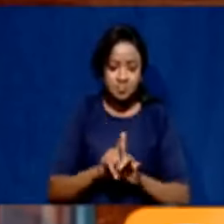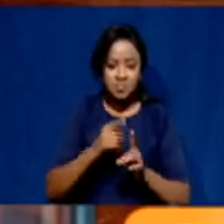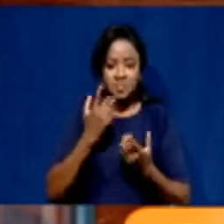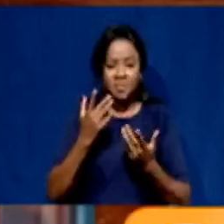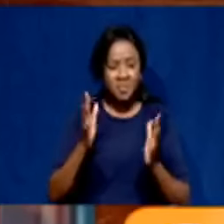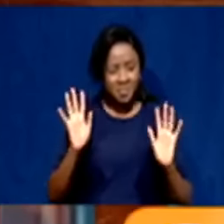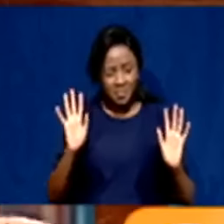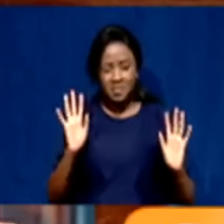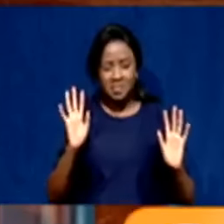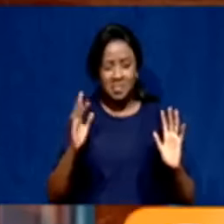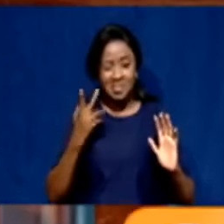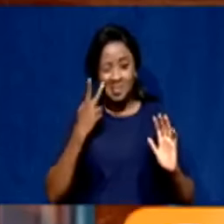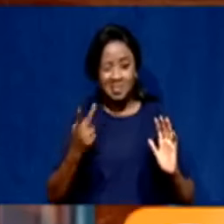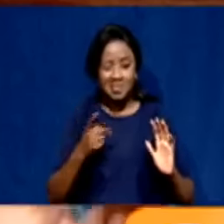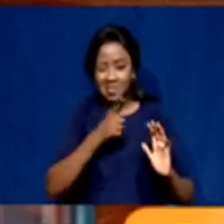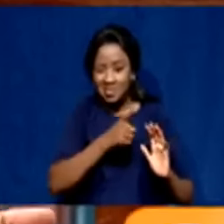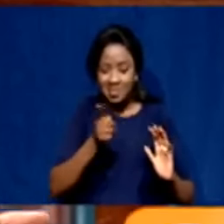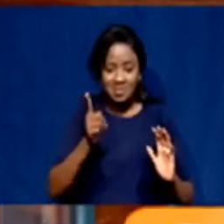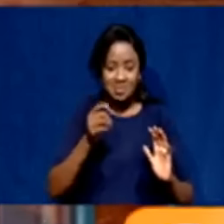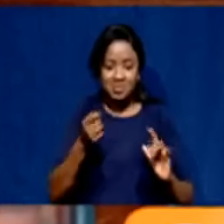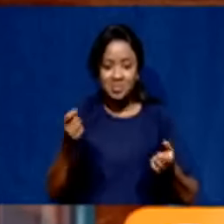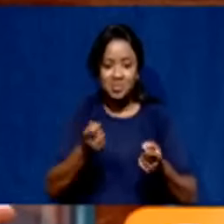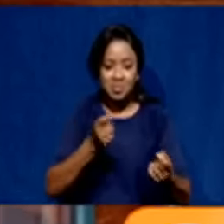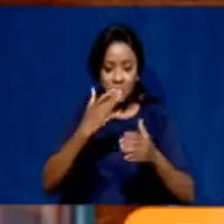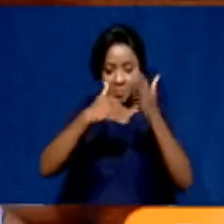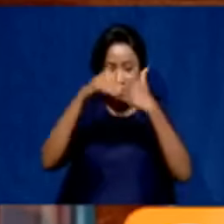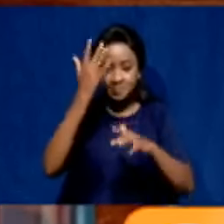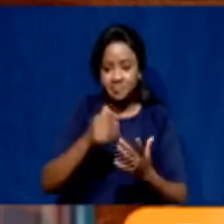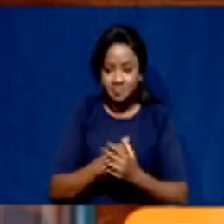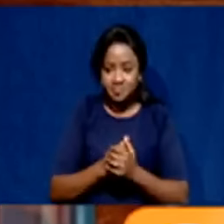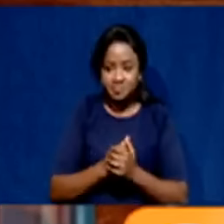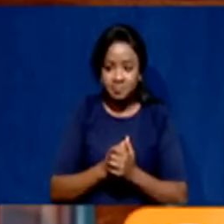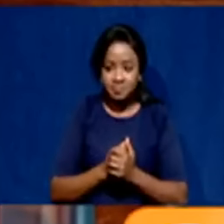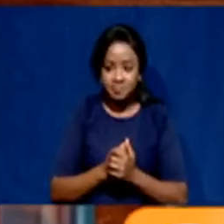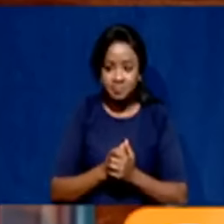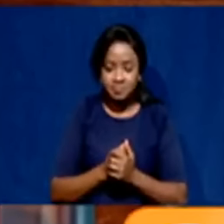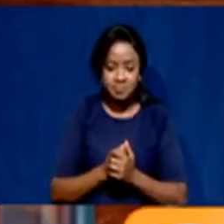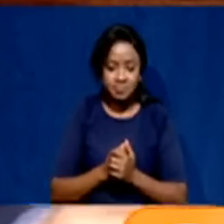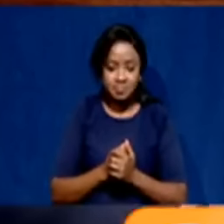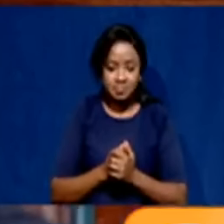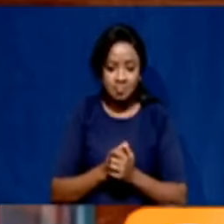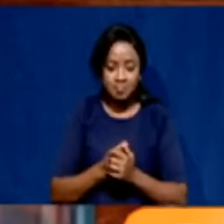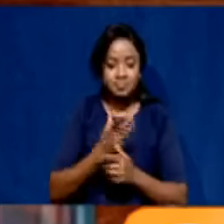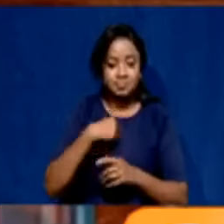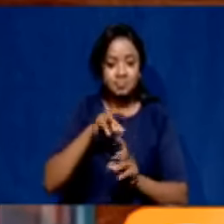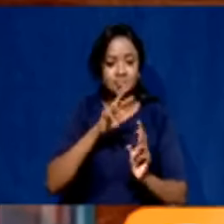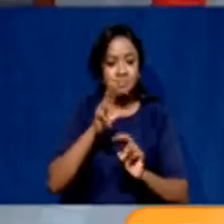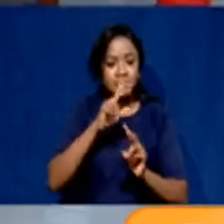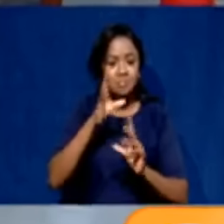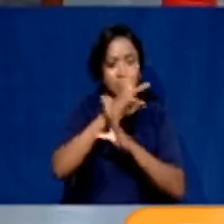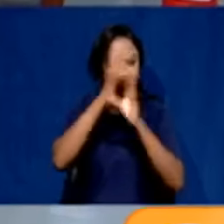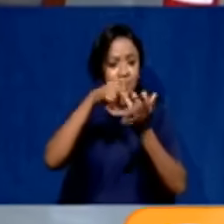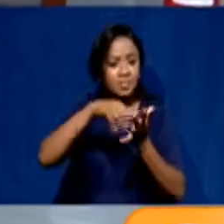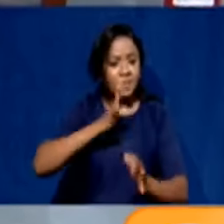It's really, it's all of a small university that happens for many hours. And you're learning a lot. A lot, yes, yes,